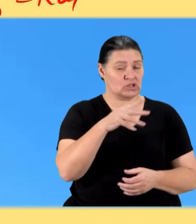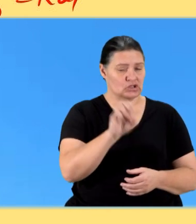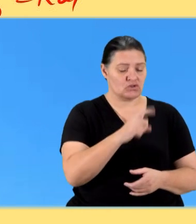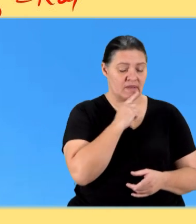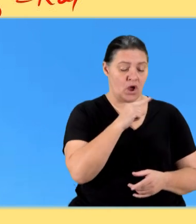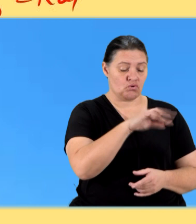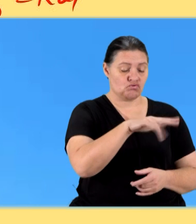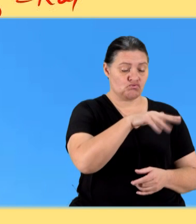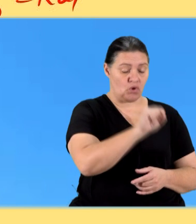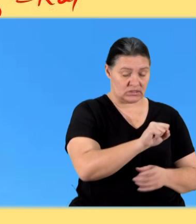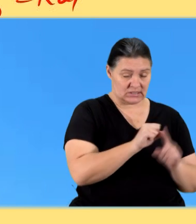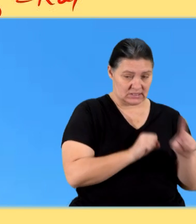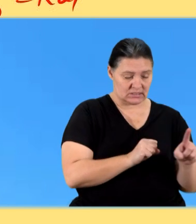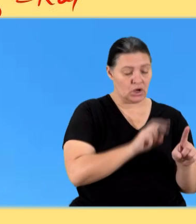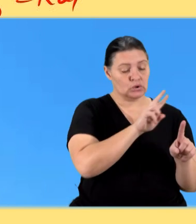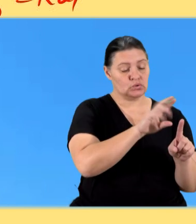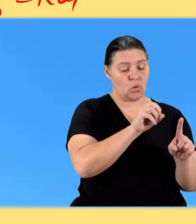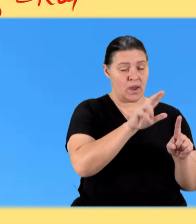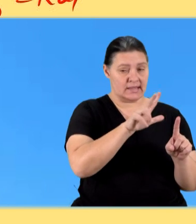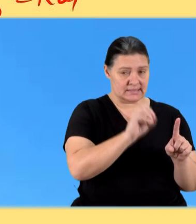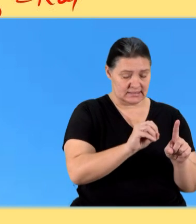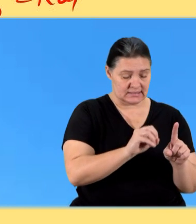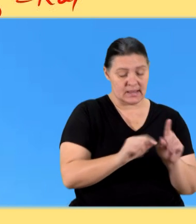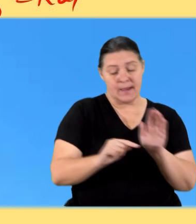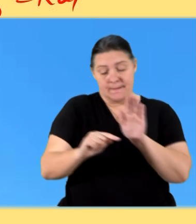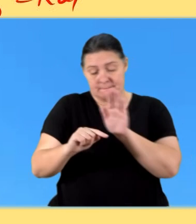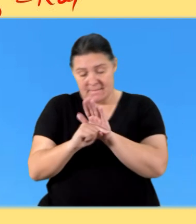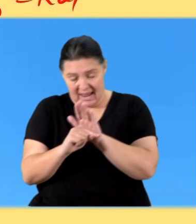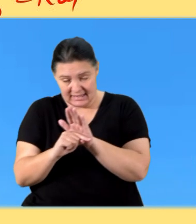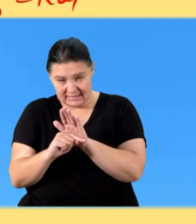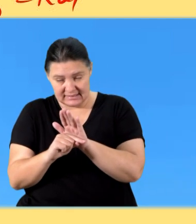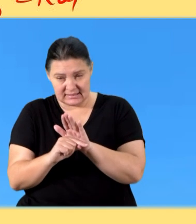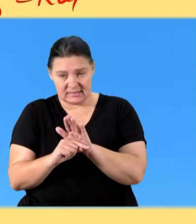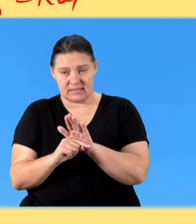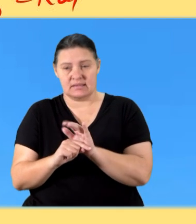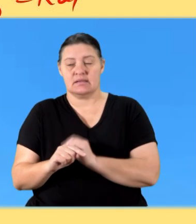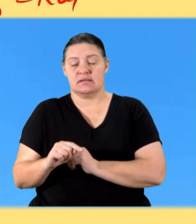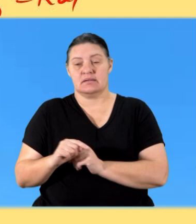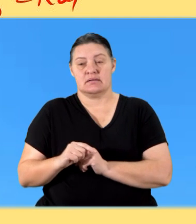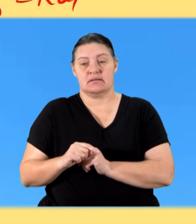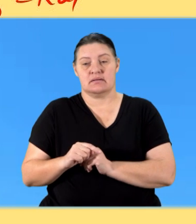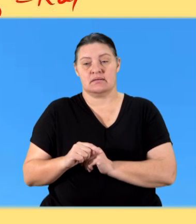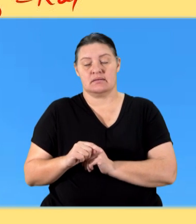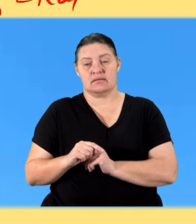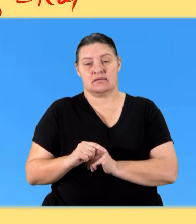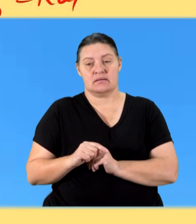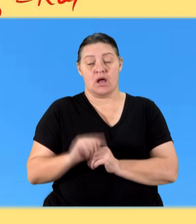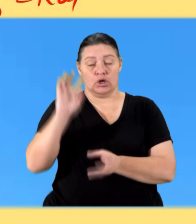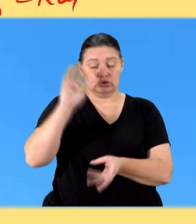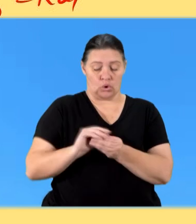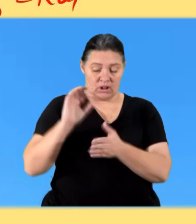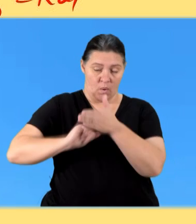wage? You say your gross, which is 2,080, your gross 2,080,